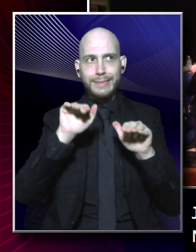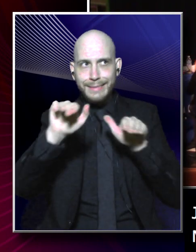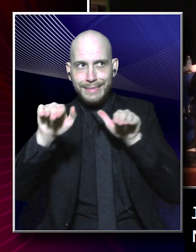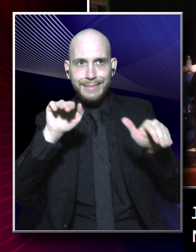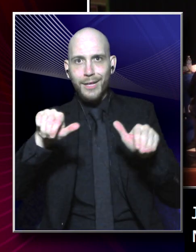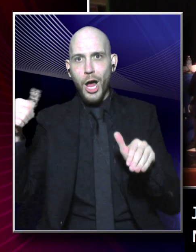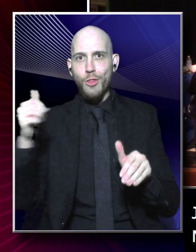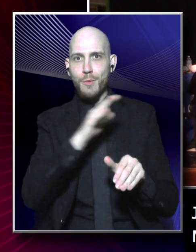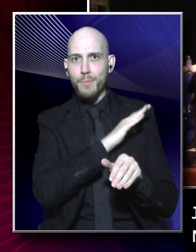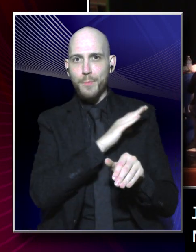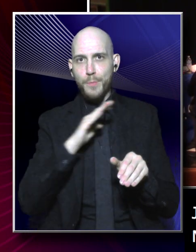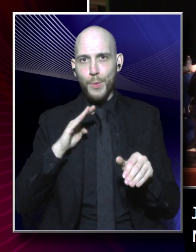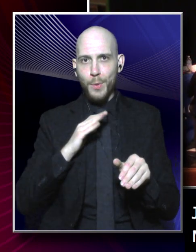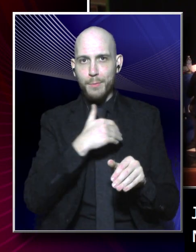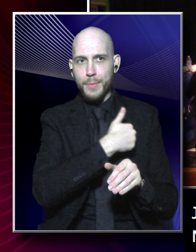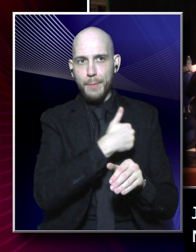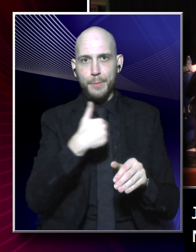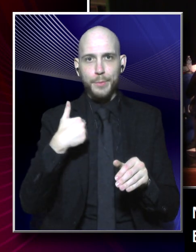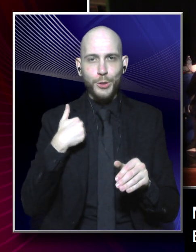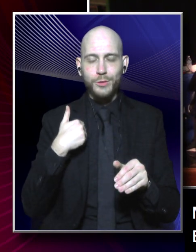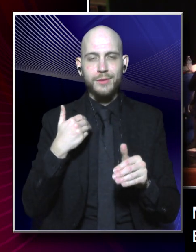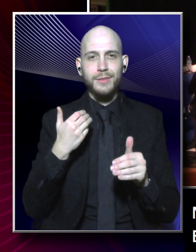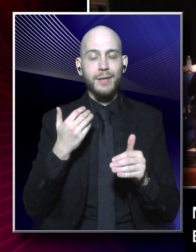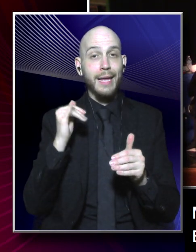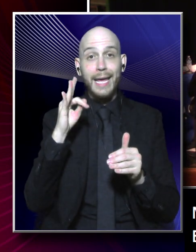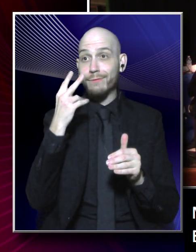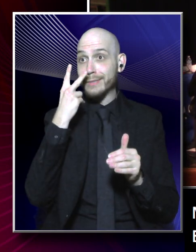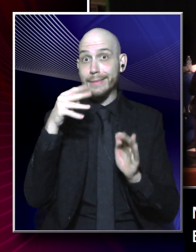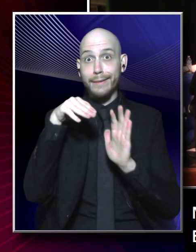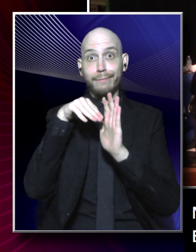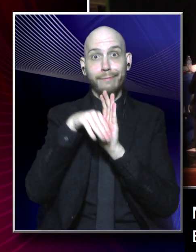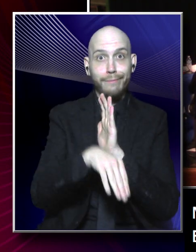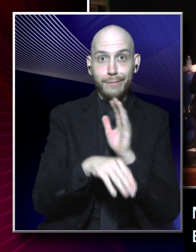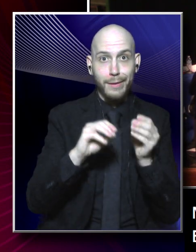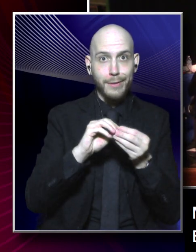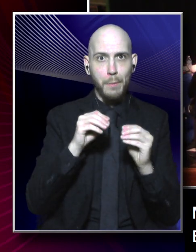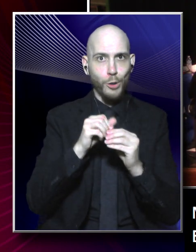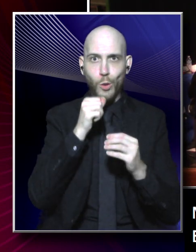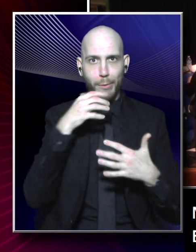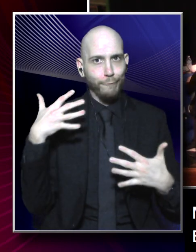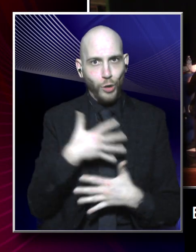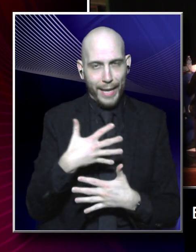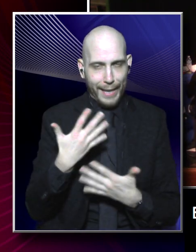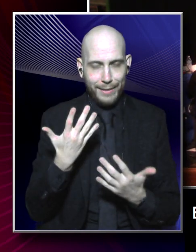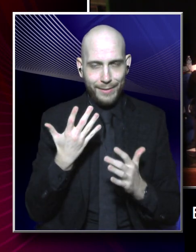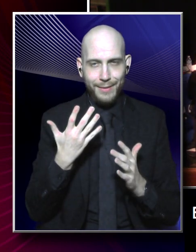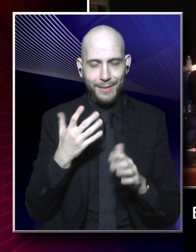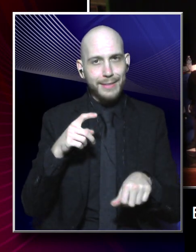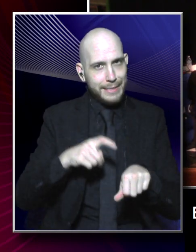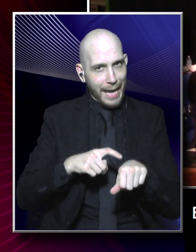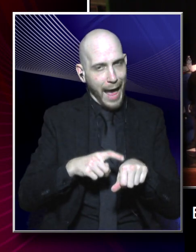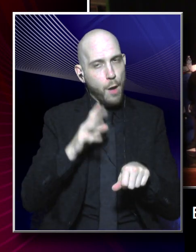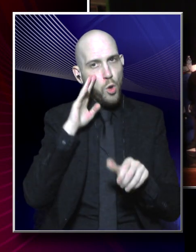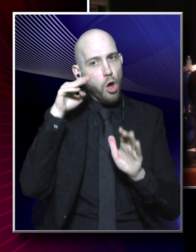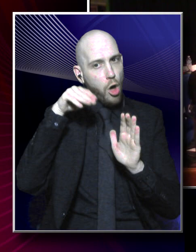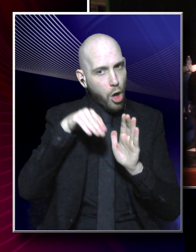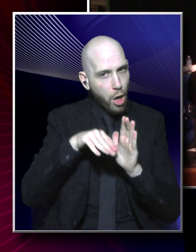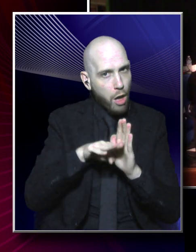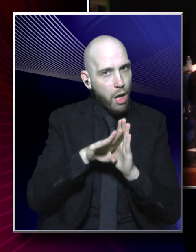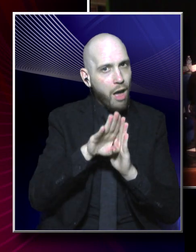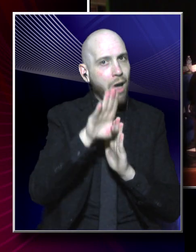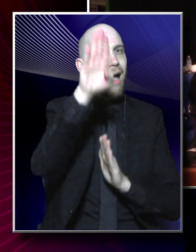because our teachers are not experts in this curriculum yet, so And thank you for time will, thank you for time pointing will, that out. yeah, and Nat Geo's, it looks